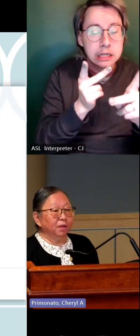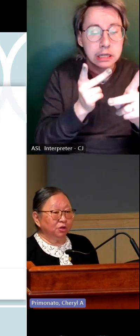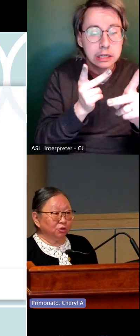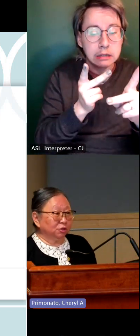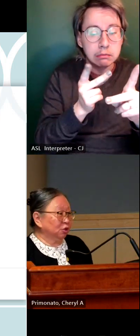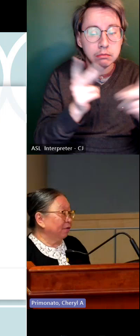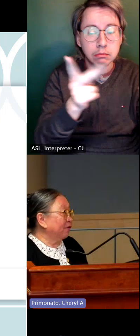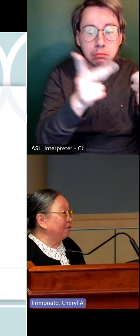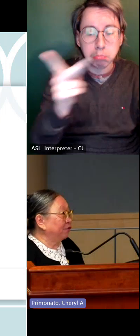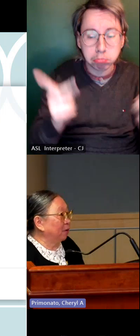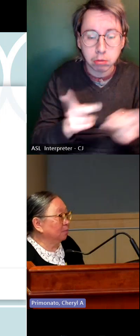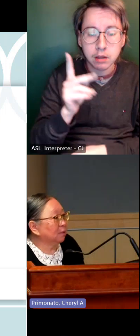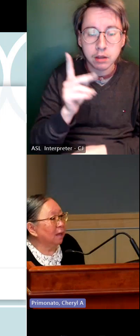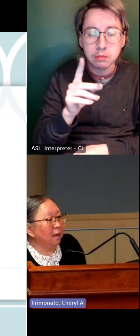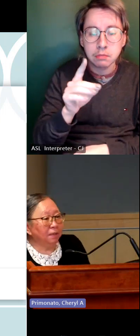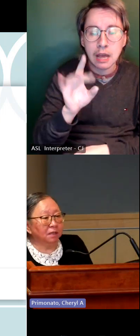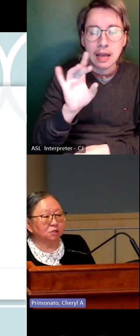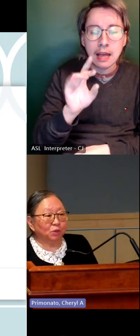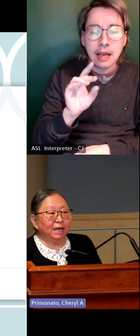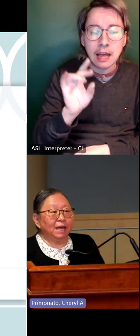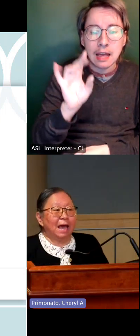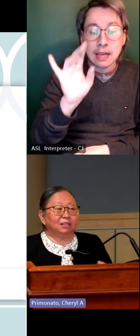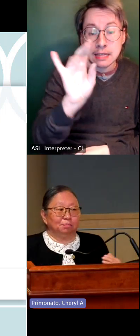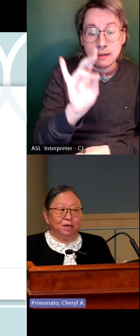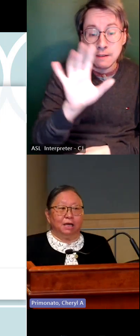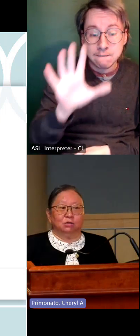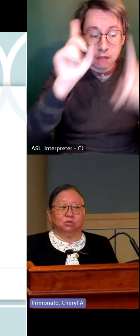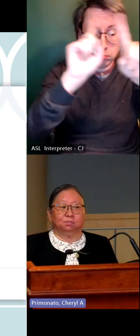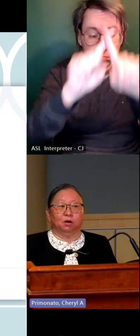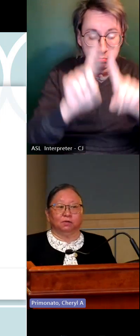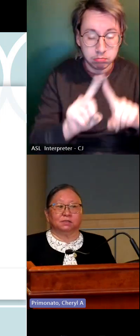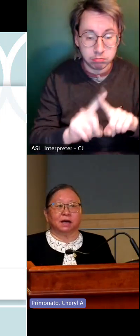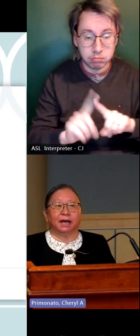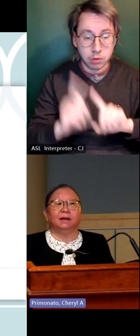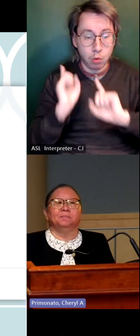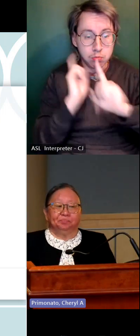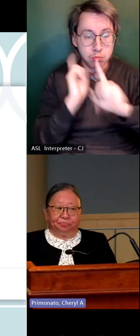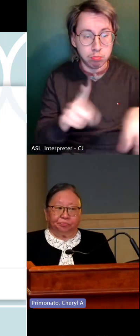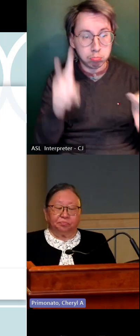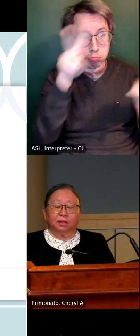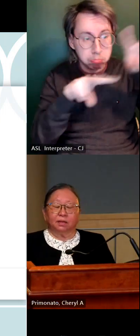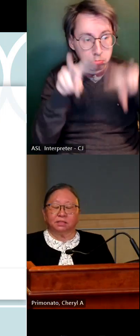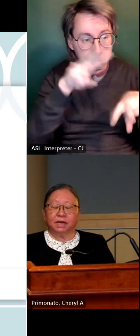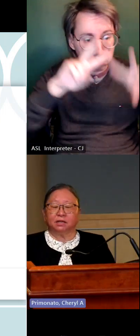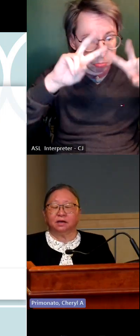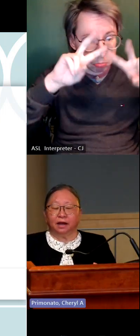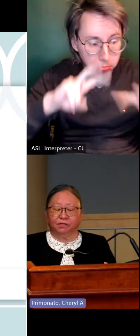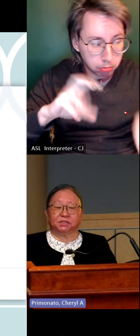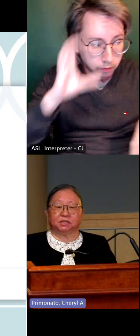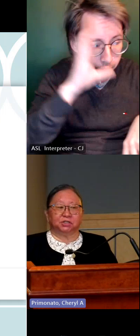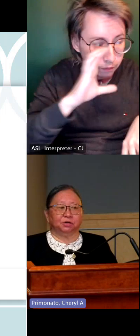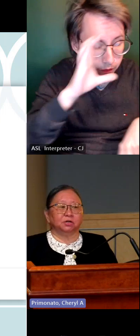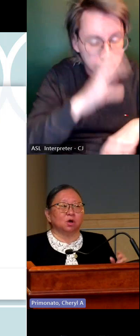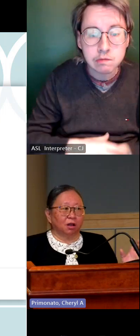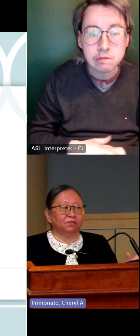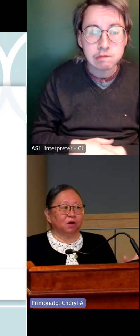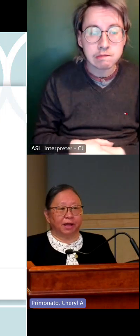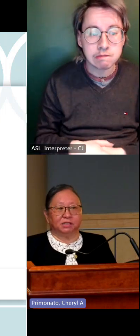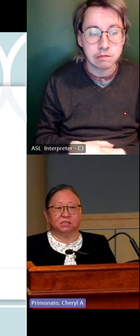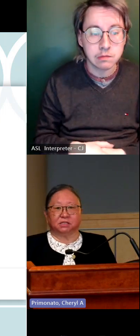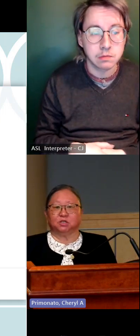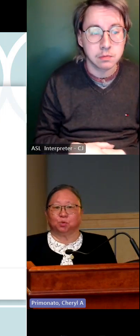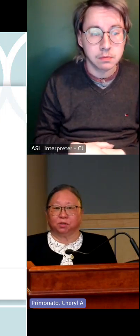current certified firms, because we at PAUCP oversight have stated that every 6 years,